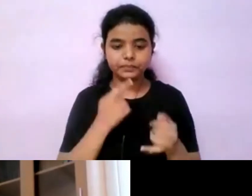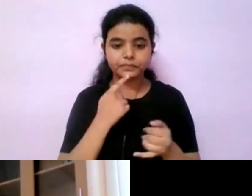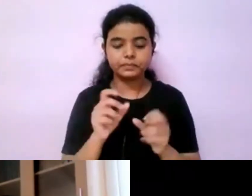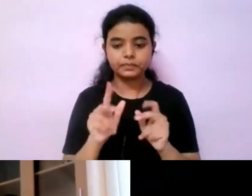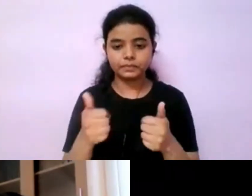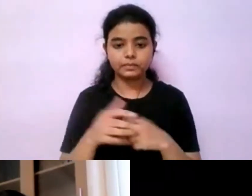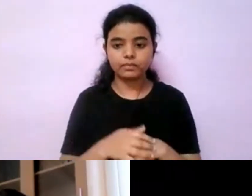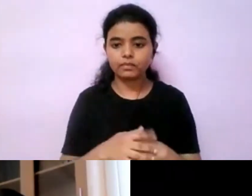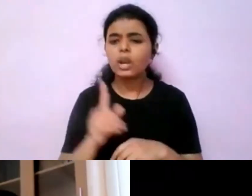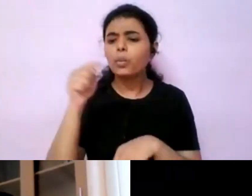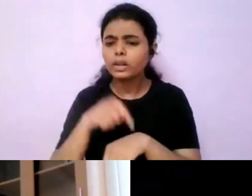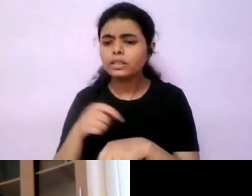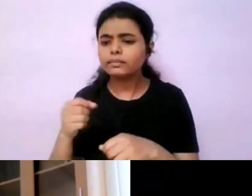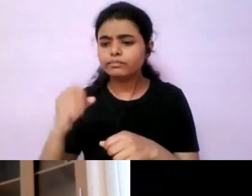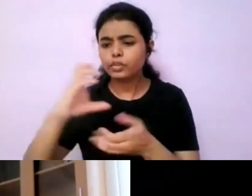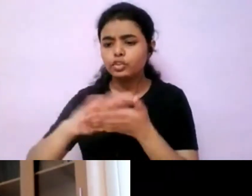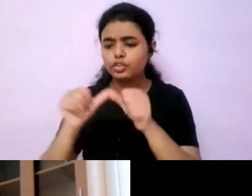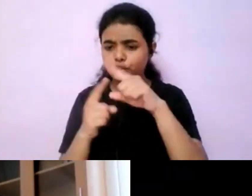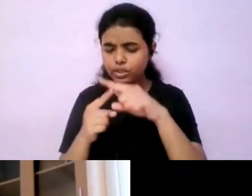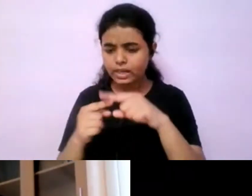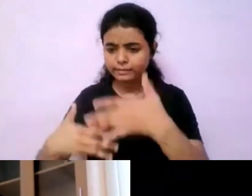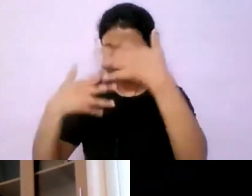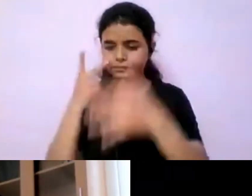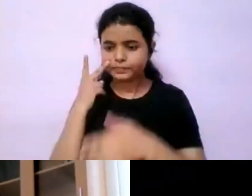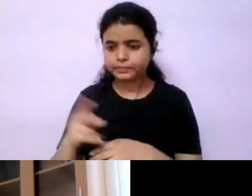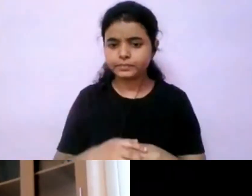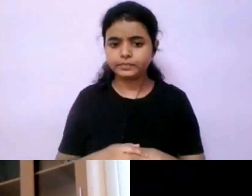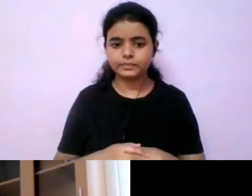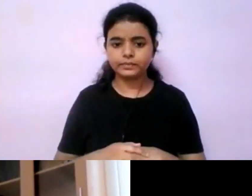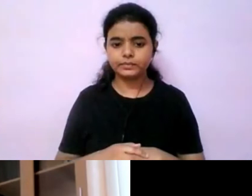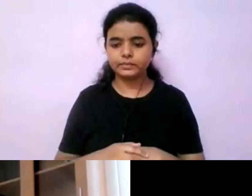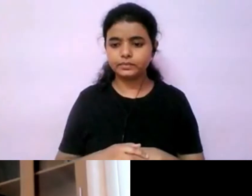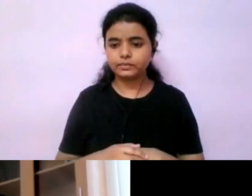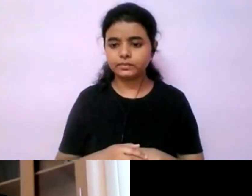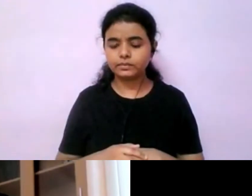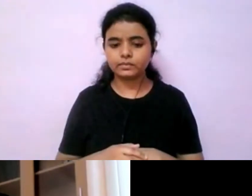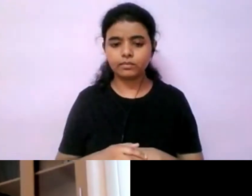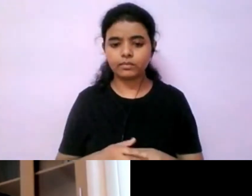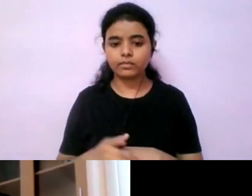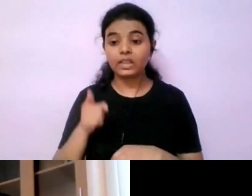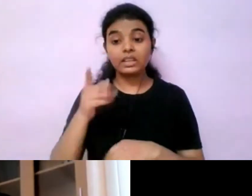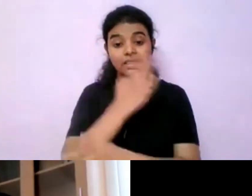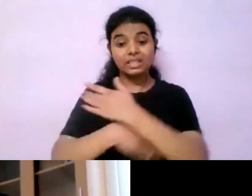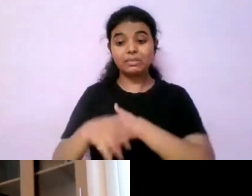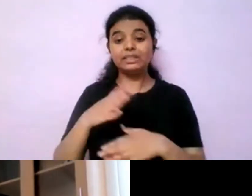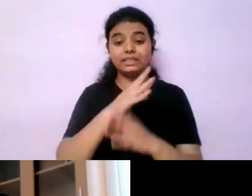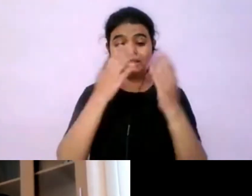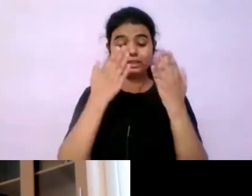Let me read out one from the chat box. It says, how do we deal with the anthropocentric nature of disability